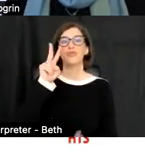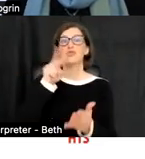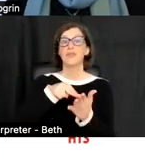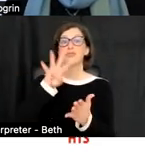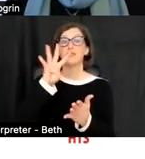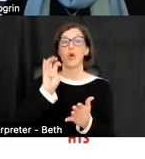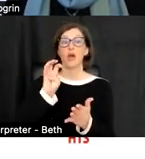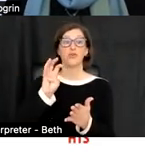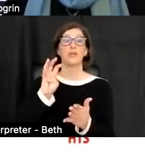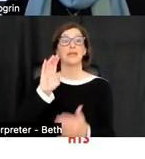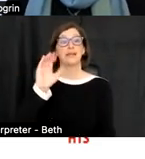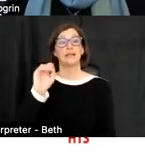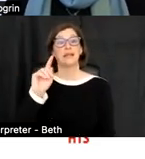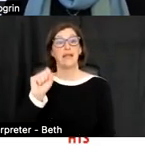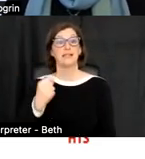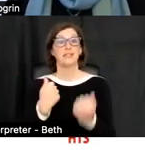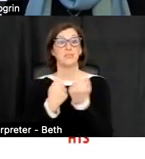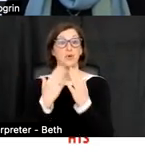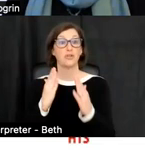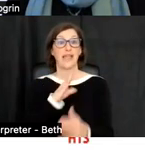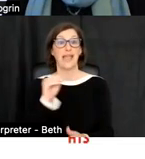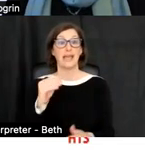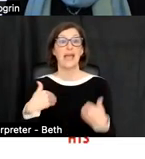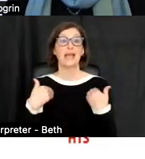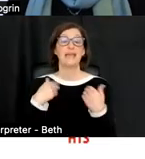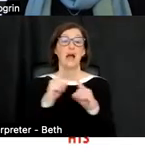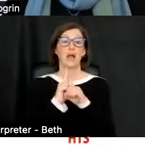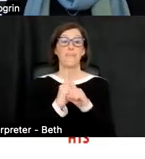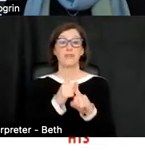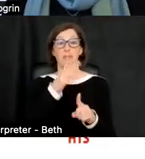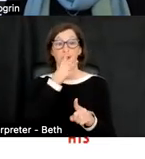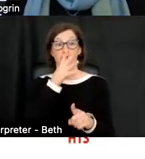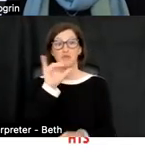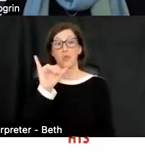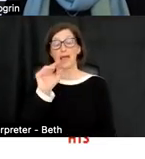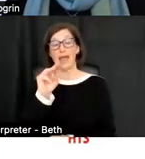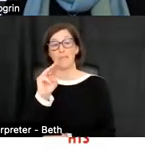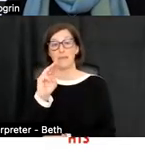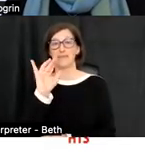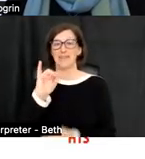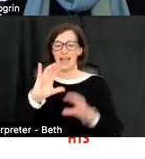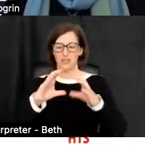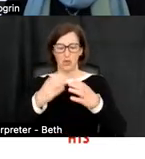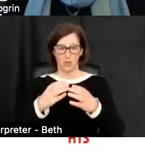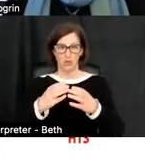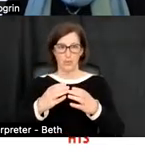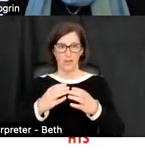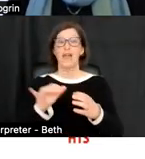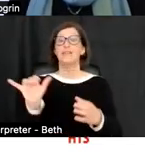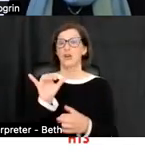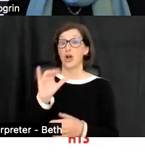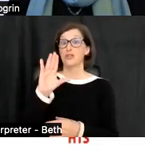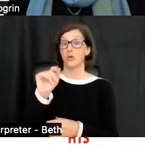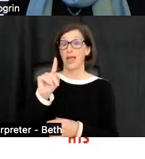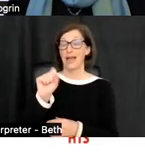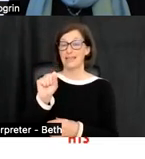adolescent treatment supporters, the CATs, and young mentor mothers. And the young mentor mothers is a cohort, they are CATs who then have gone